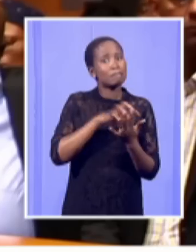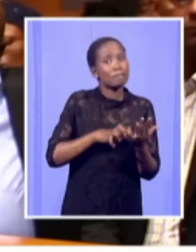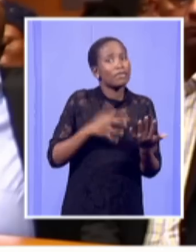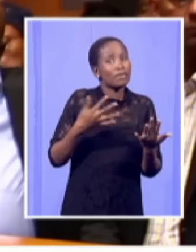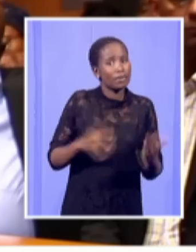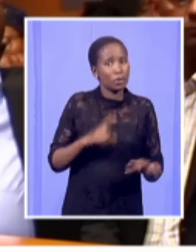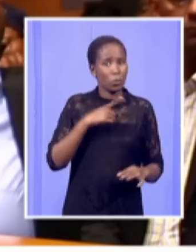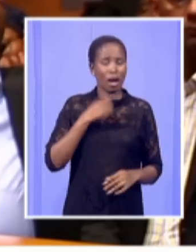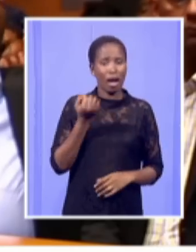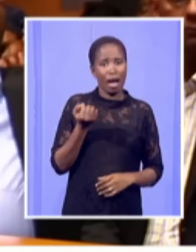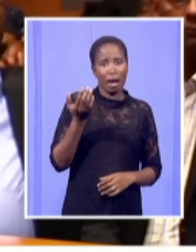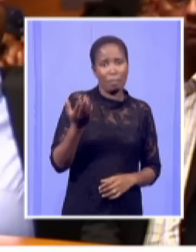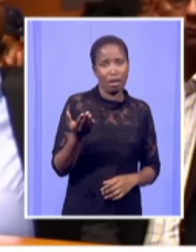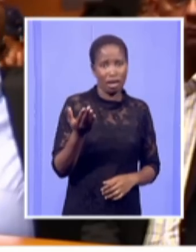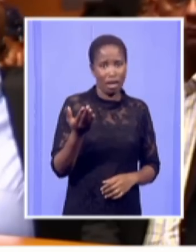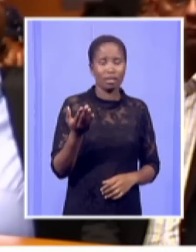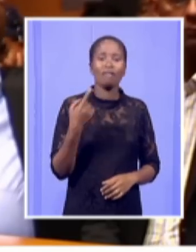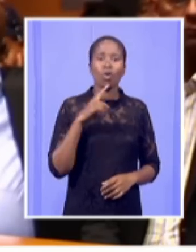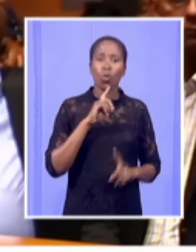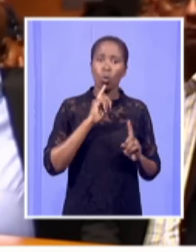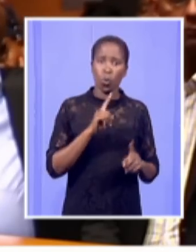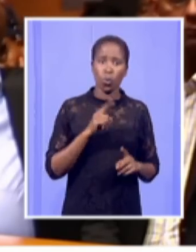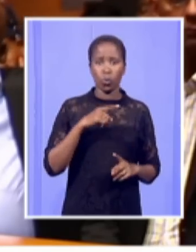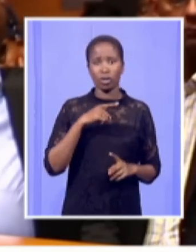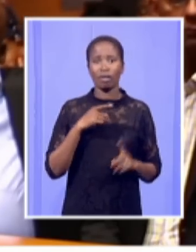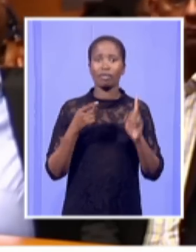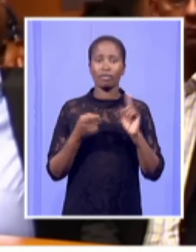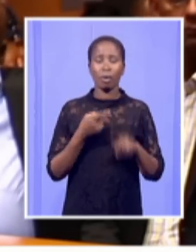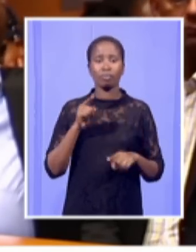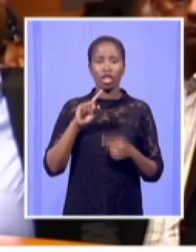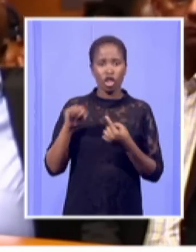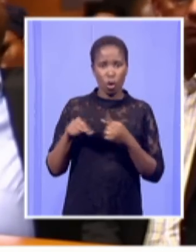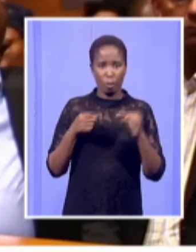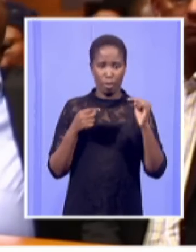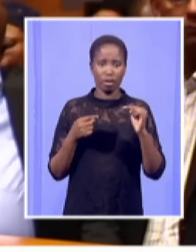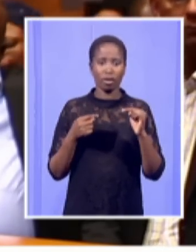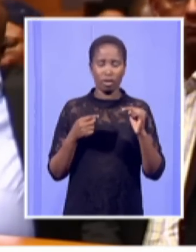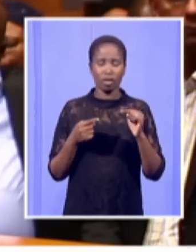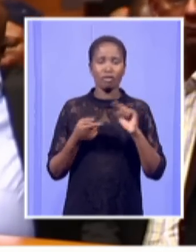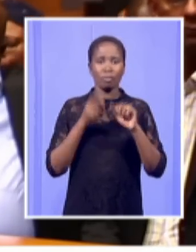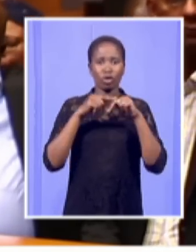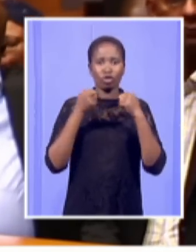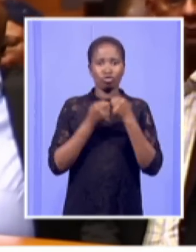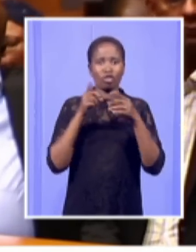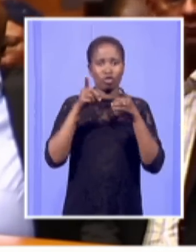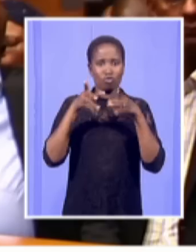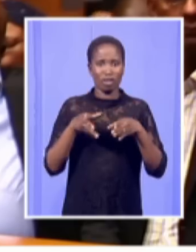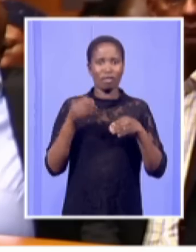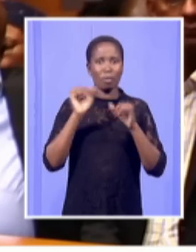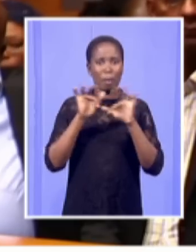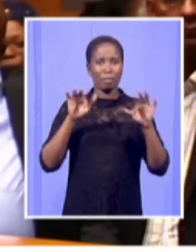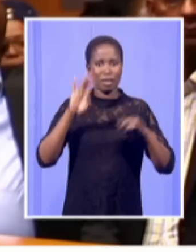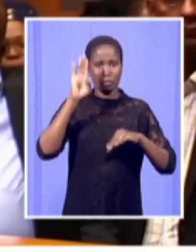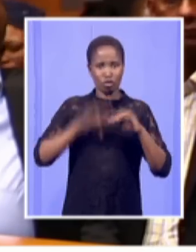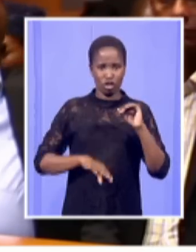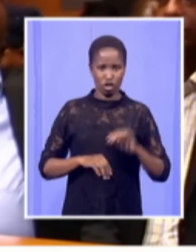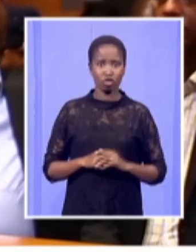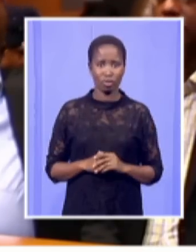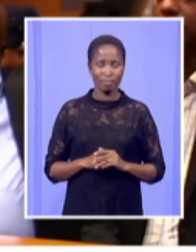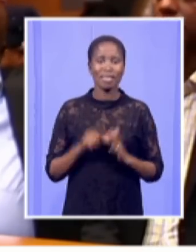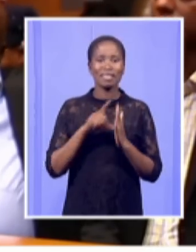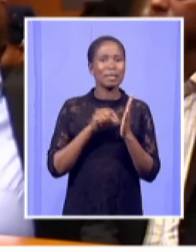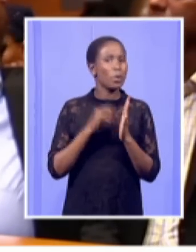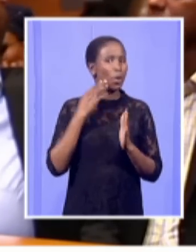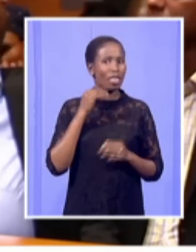for a restraint order deposed to by the deponent representing the National Director of Public Prosecutions dated 14